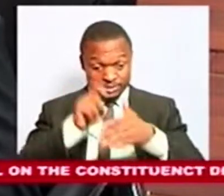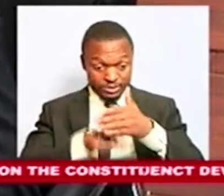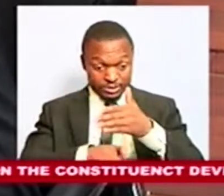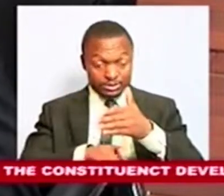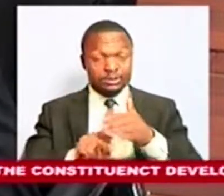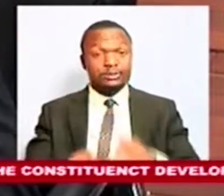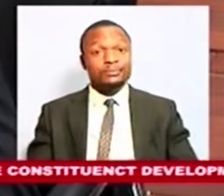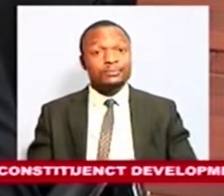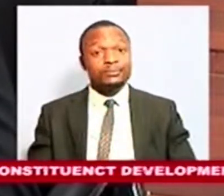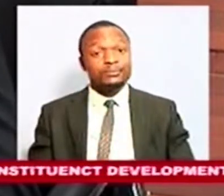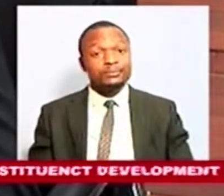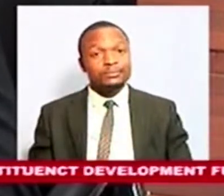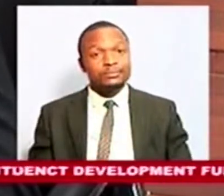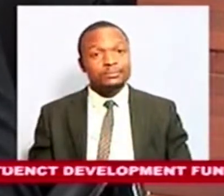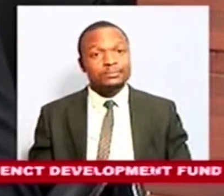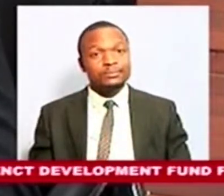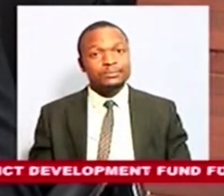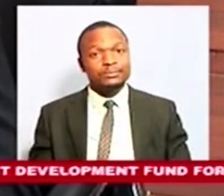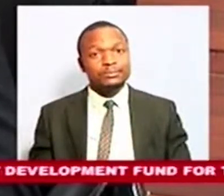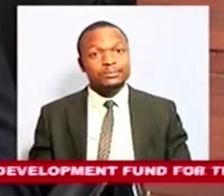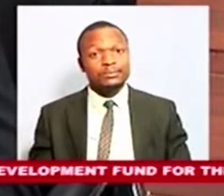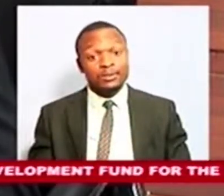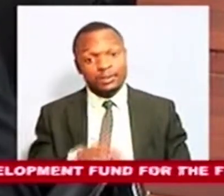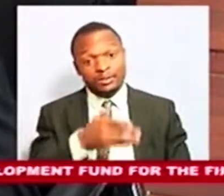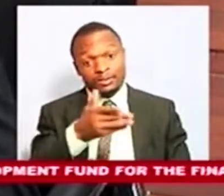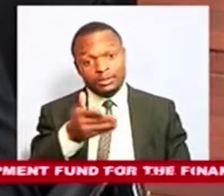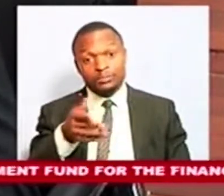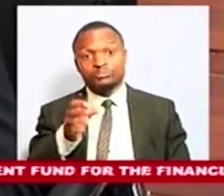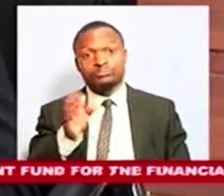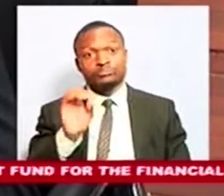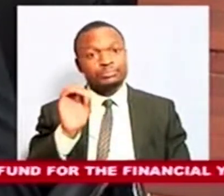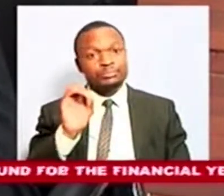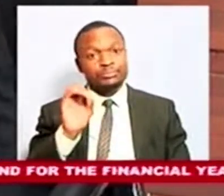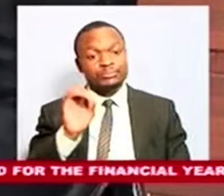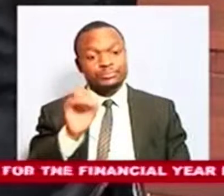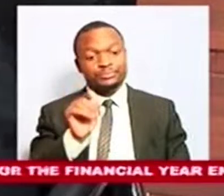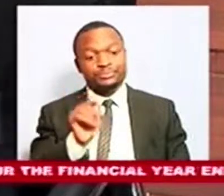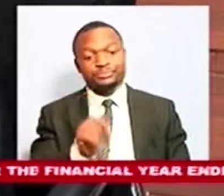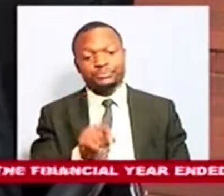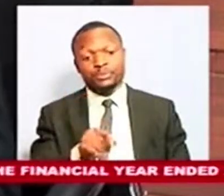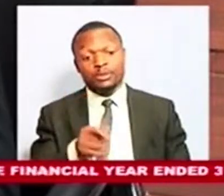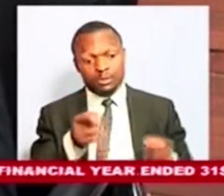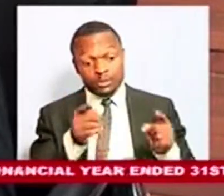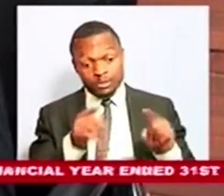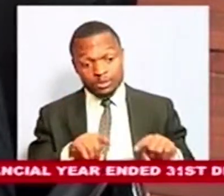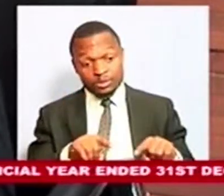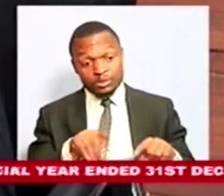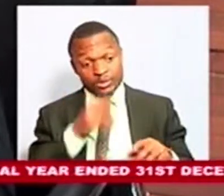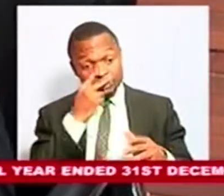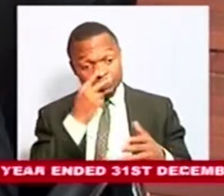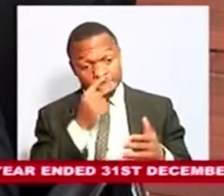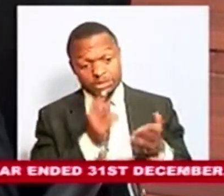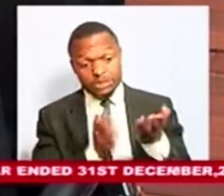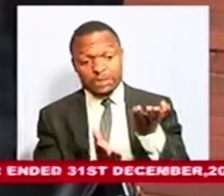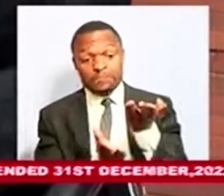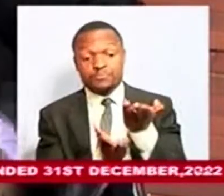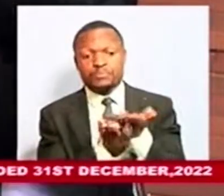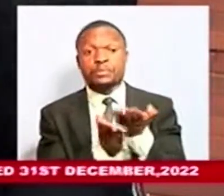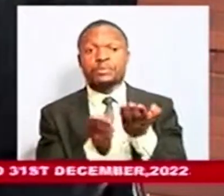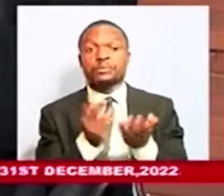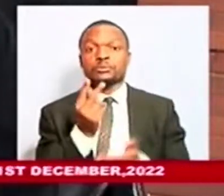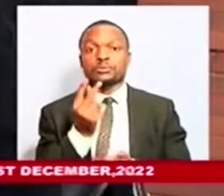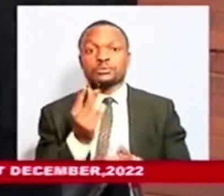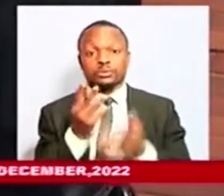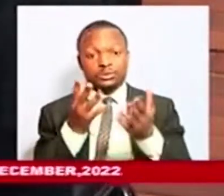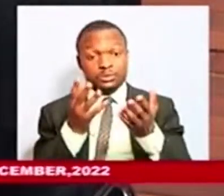administration costs, that is 0 there. And when you go to Appendix 2, I want